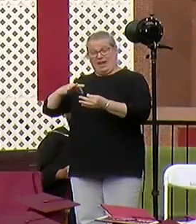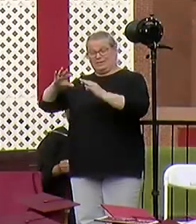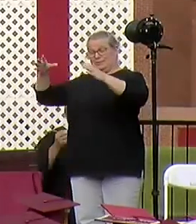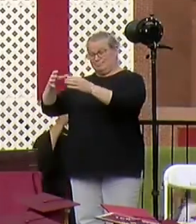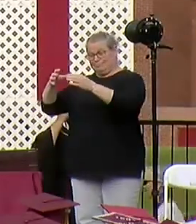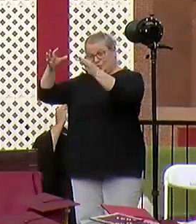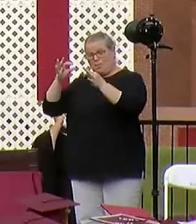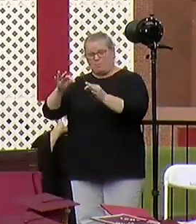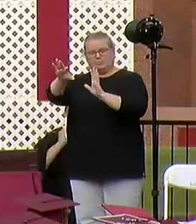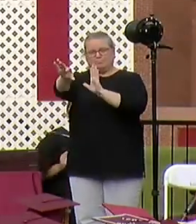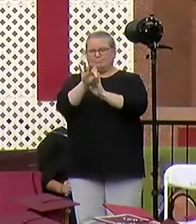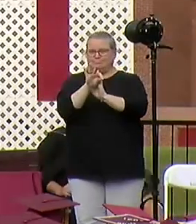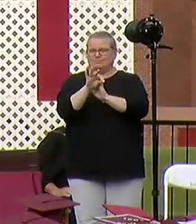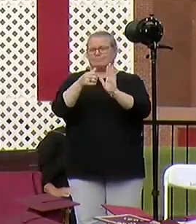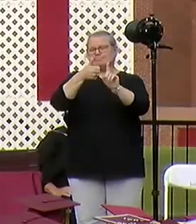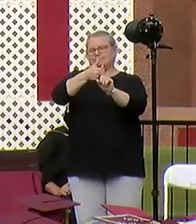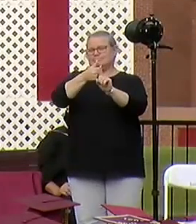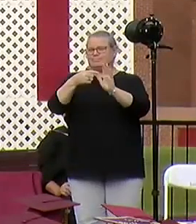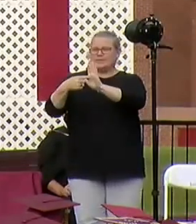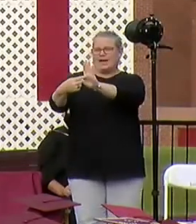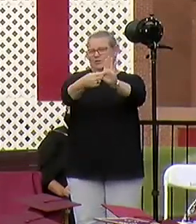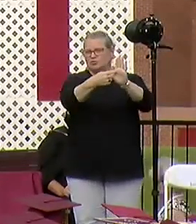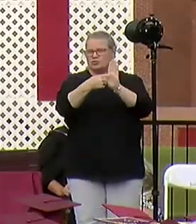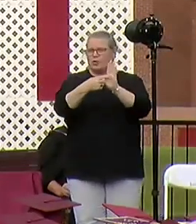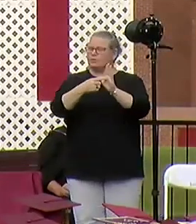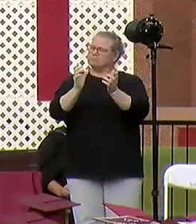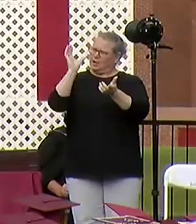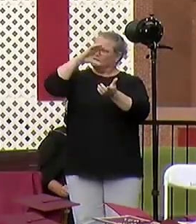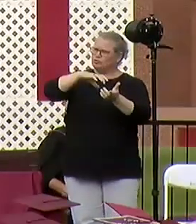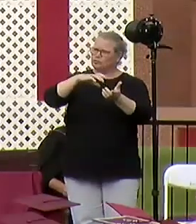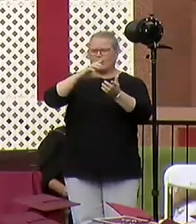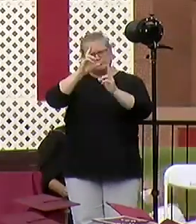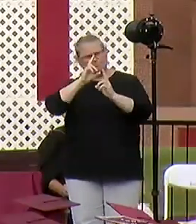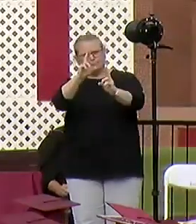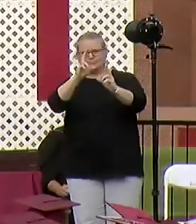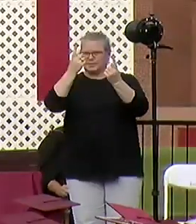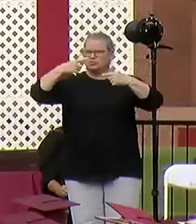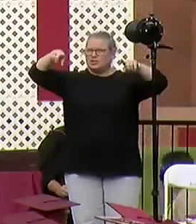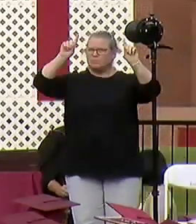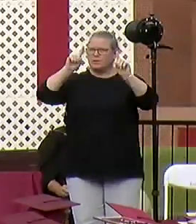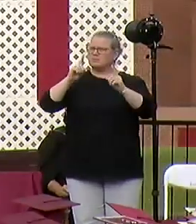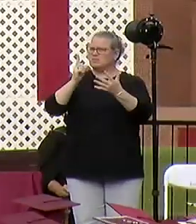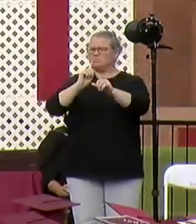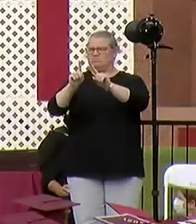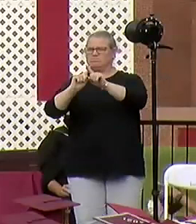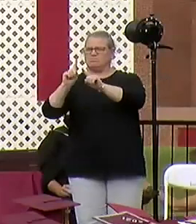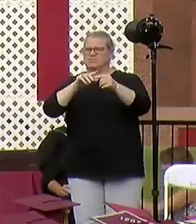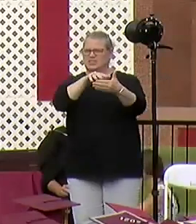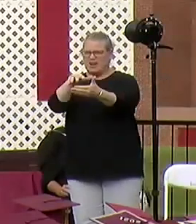demonstrated unusual and meritorious achievement in all aspects of study in that particular department for